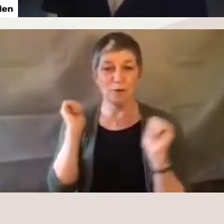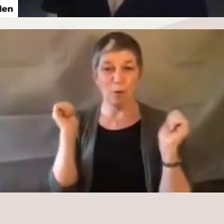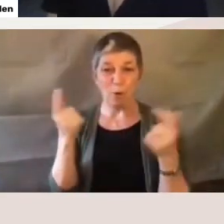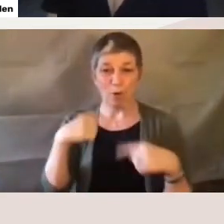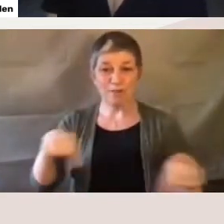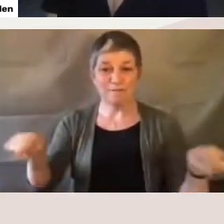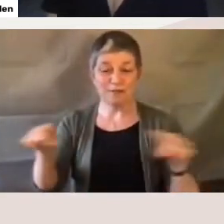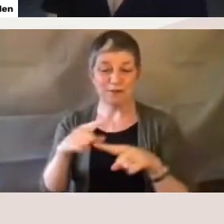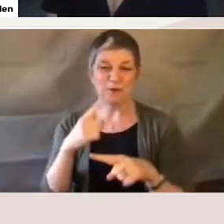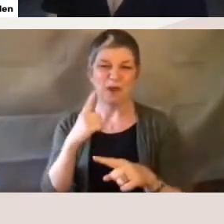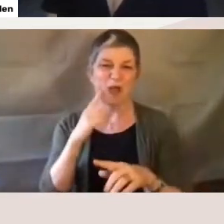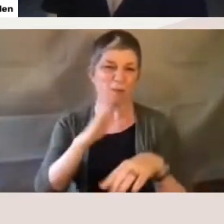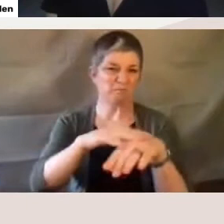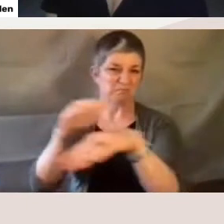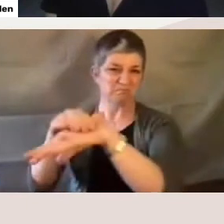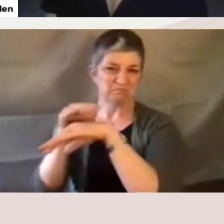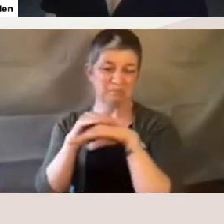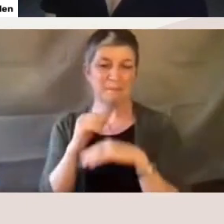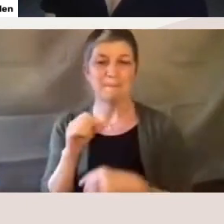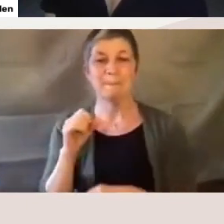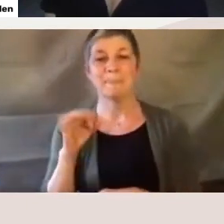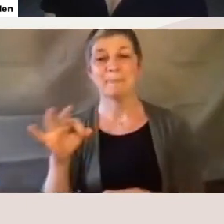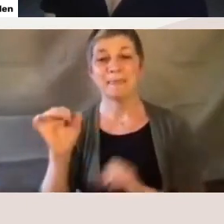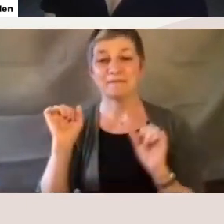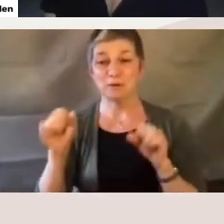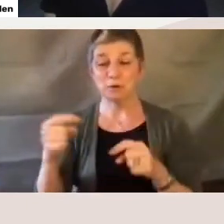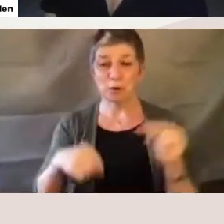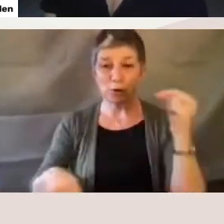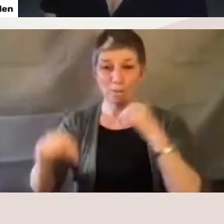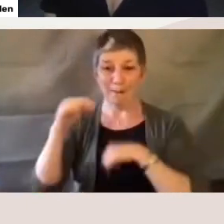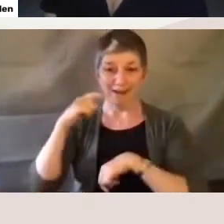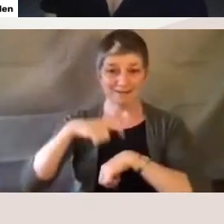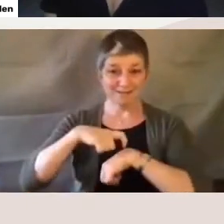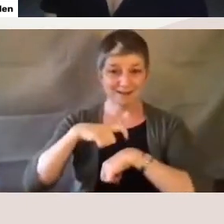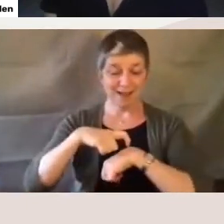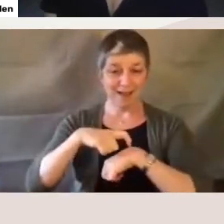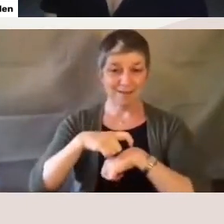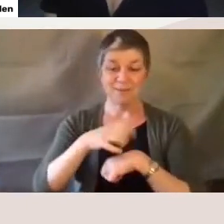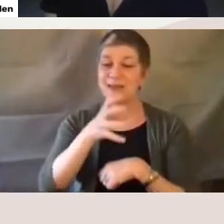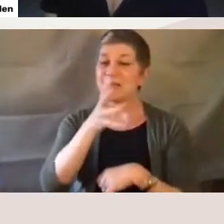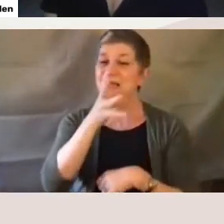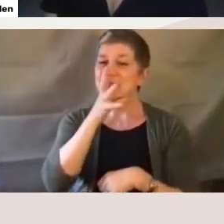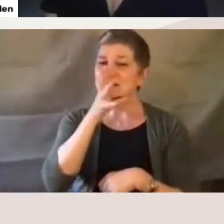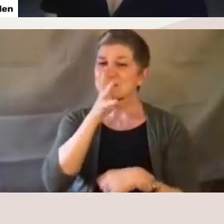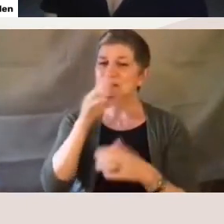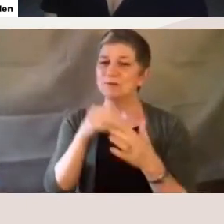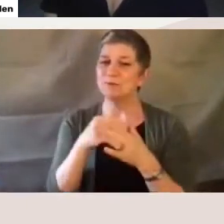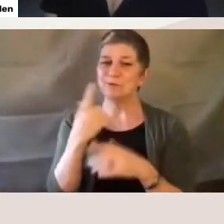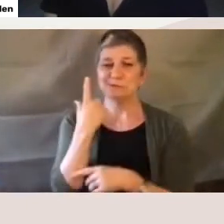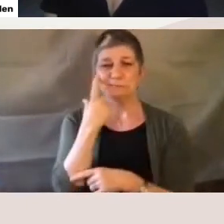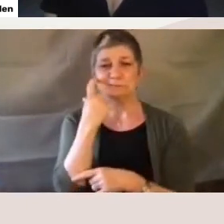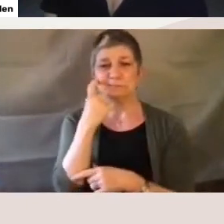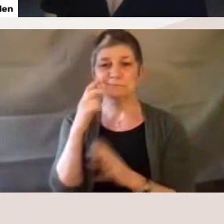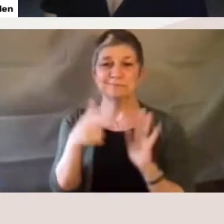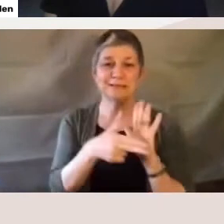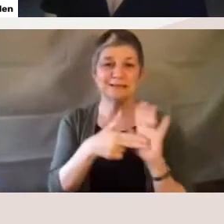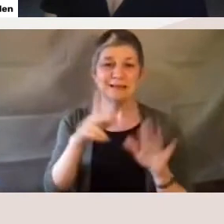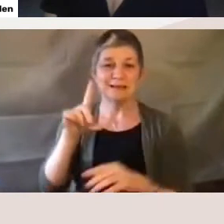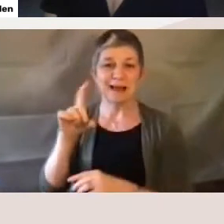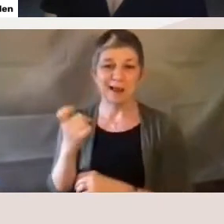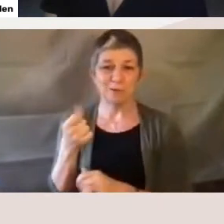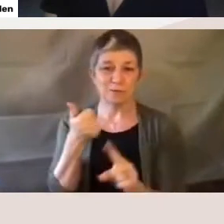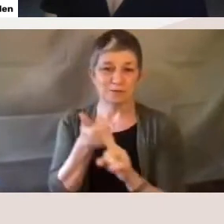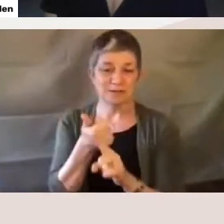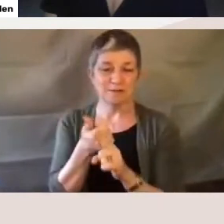on you. So if you could go back in time and speak to your newly diagnosed self, what